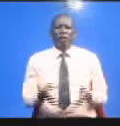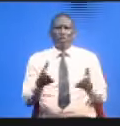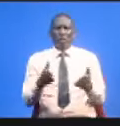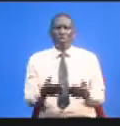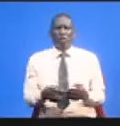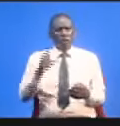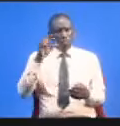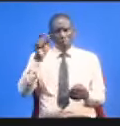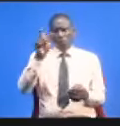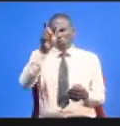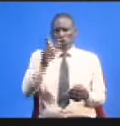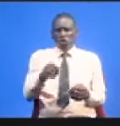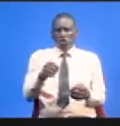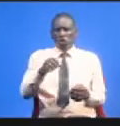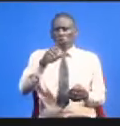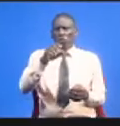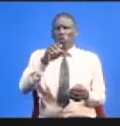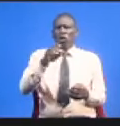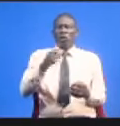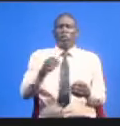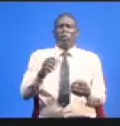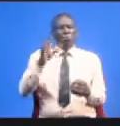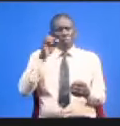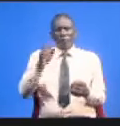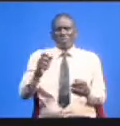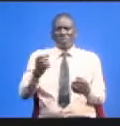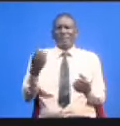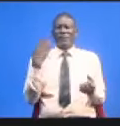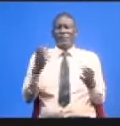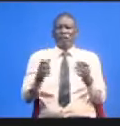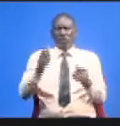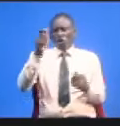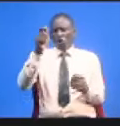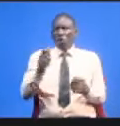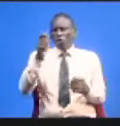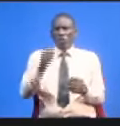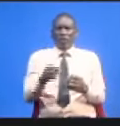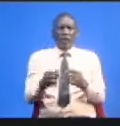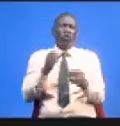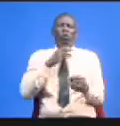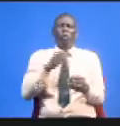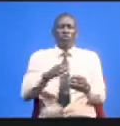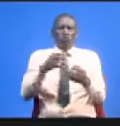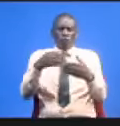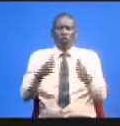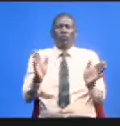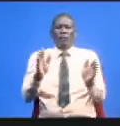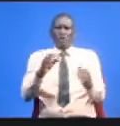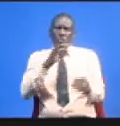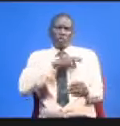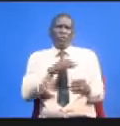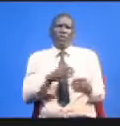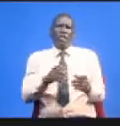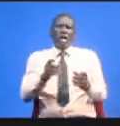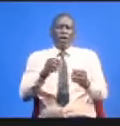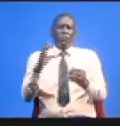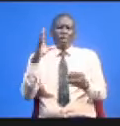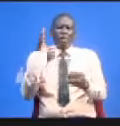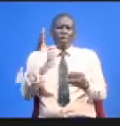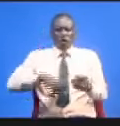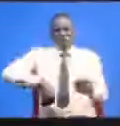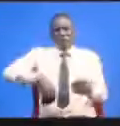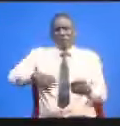In the coast region, brokers at the Mombasa Tea Auction are complaining of incurring huge losses after failing to export tea as a result